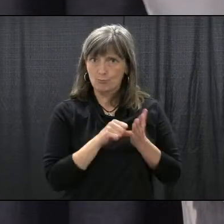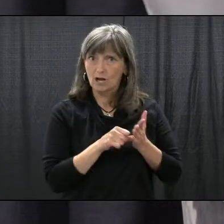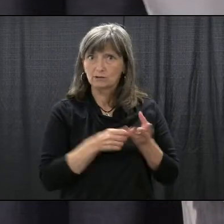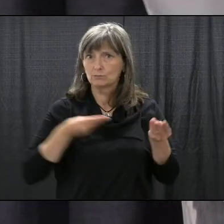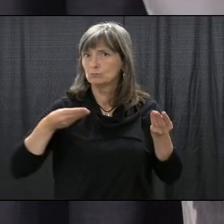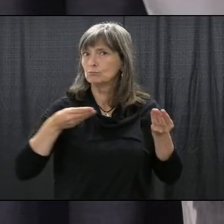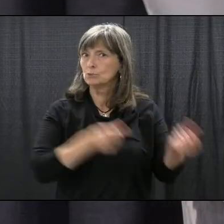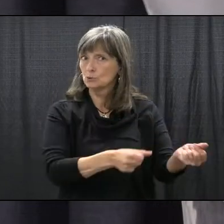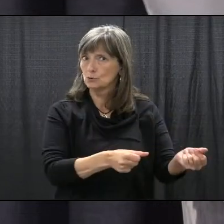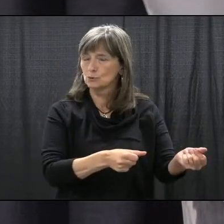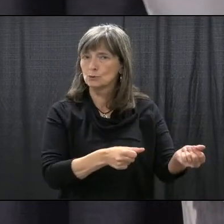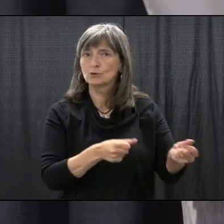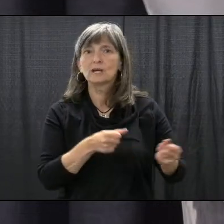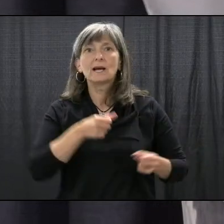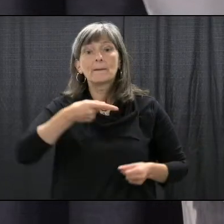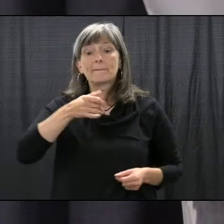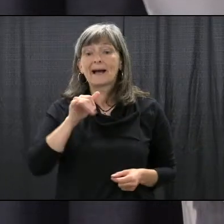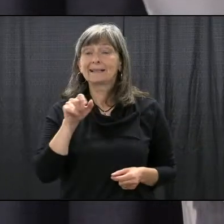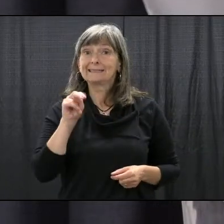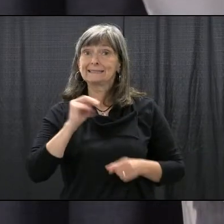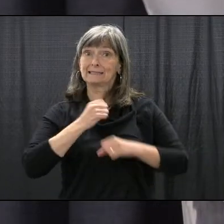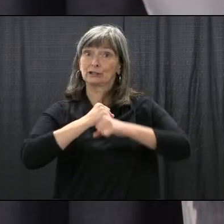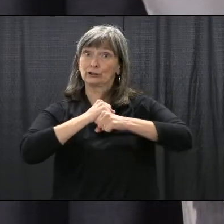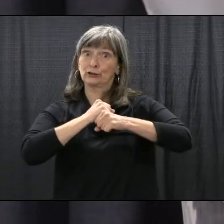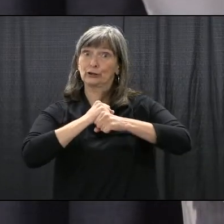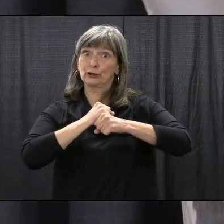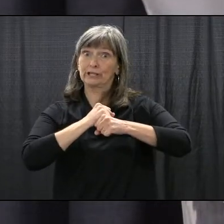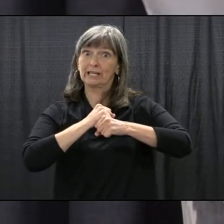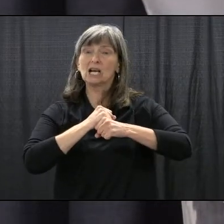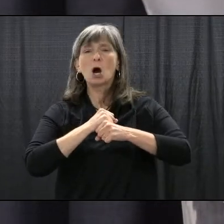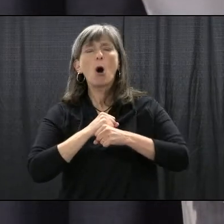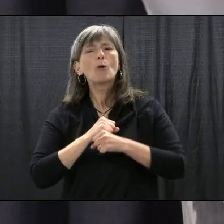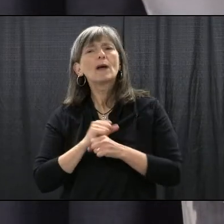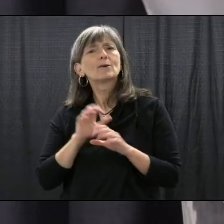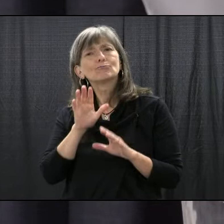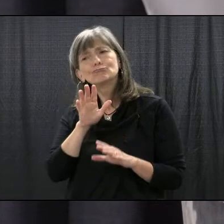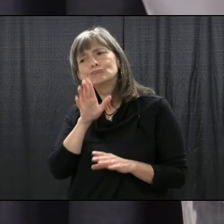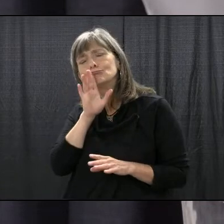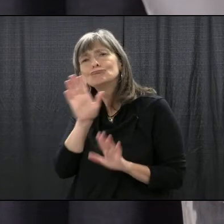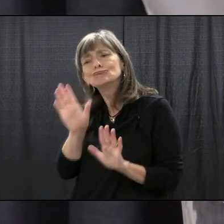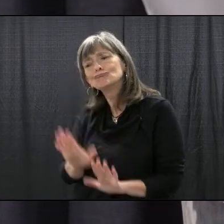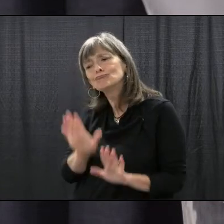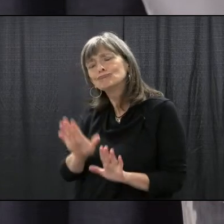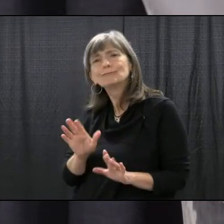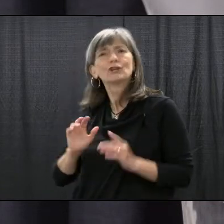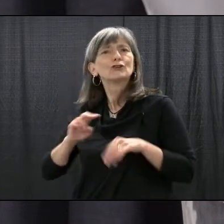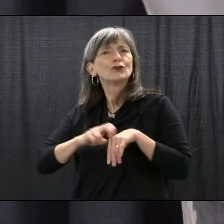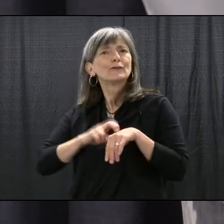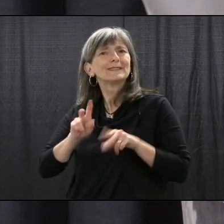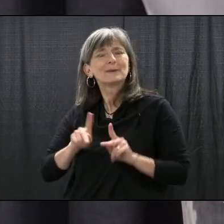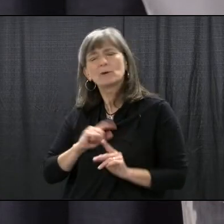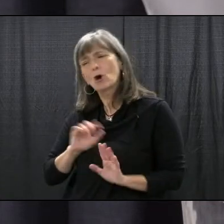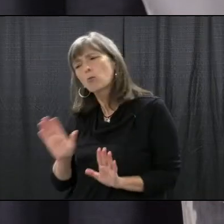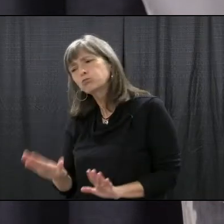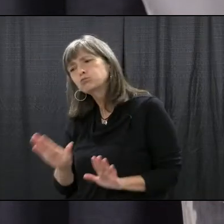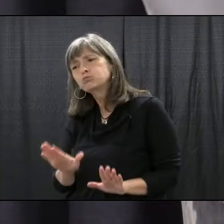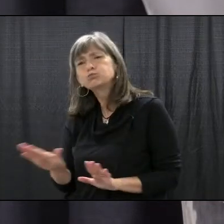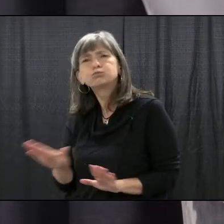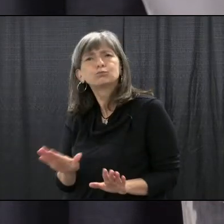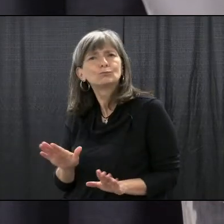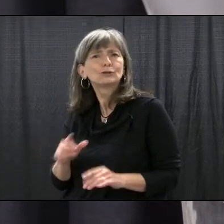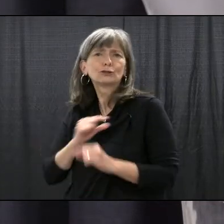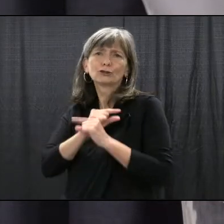from the guys at Paladin Security, who have a way of easing worries for people who are anxious, all the way through to the clerical